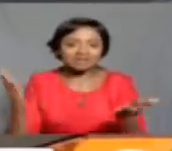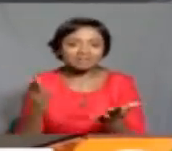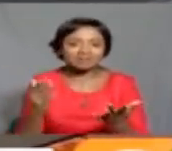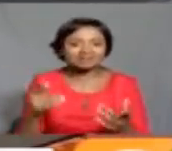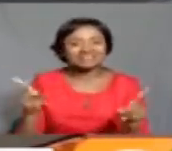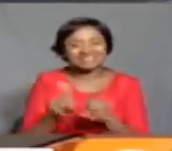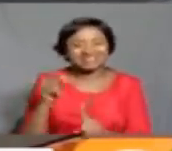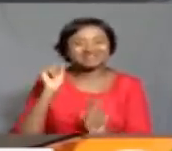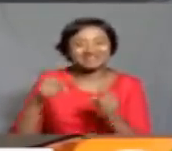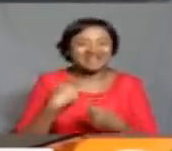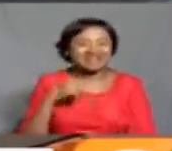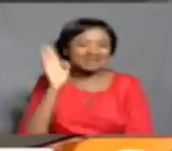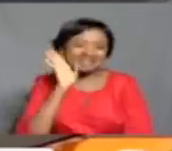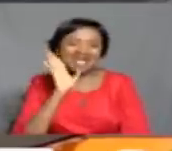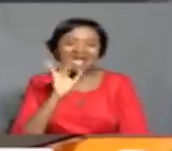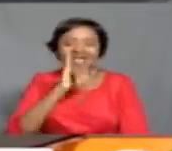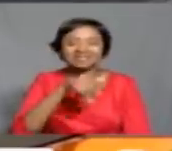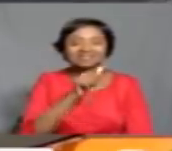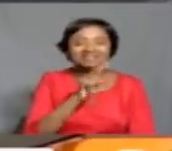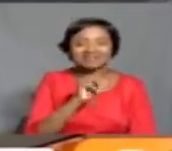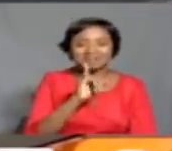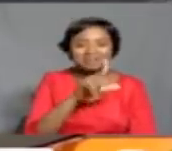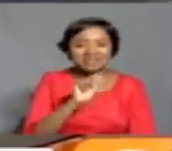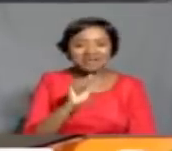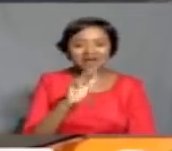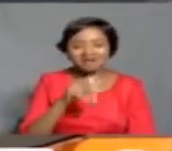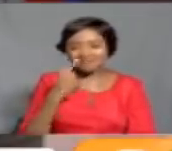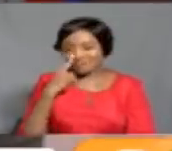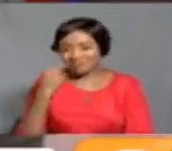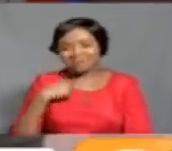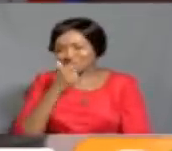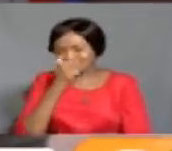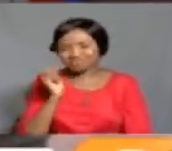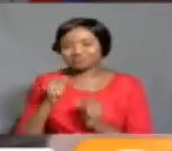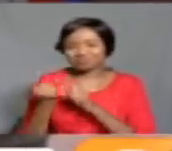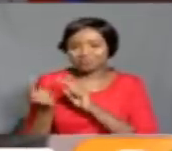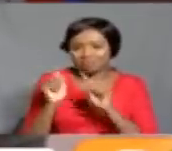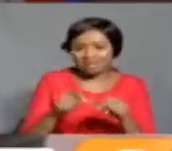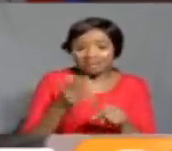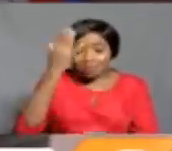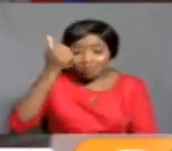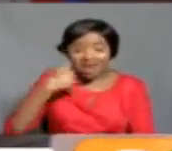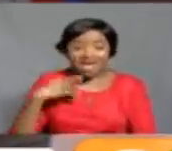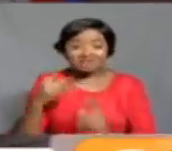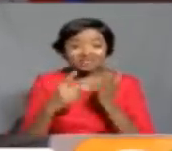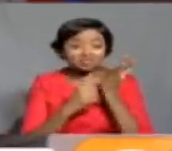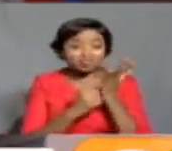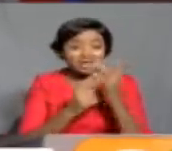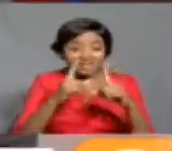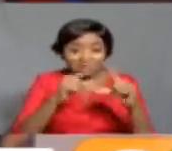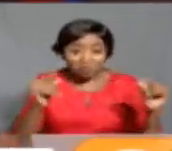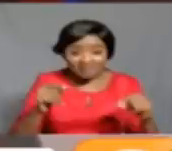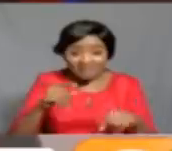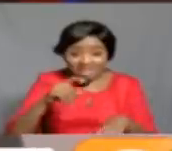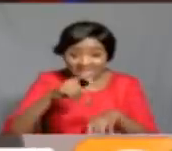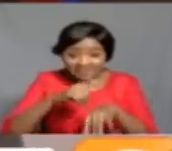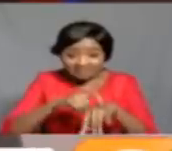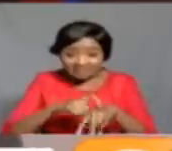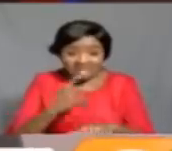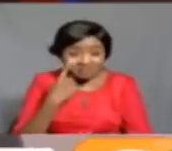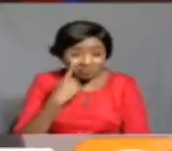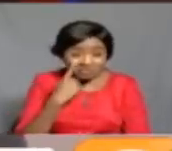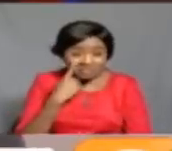from home, but I wish she was here. There's some Swahili saying that ukiona sijui